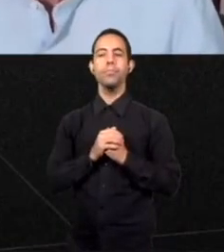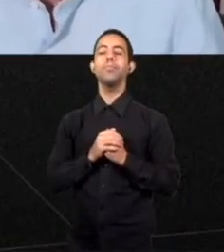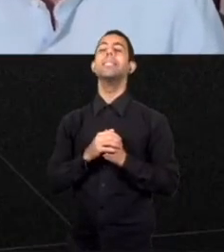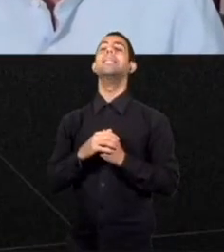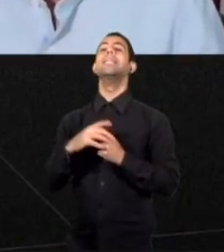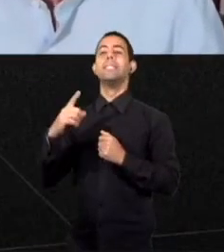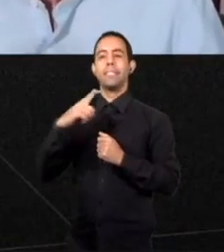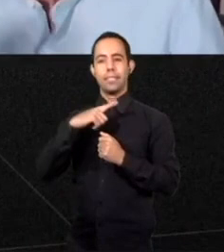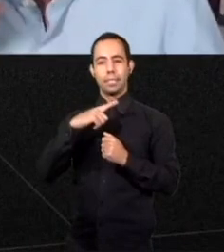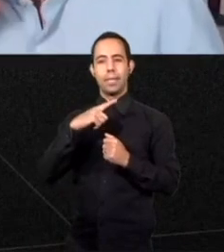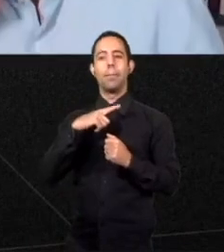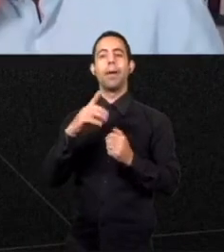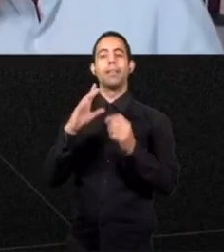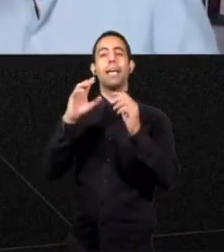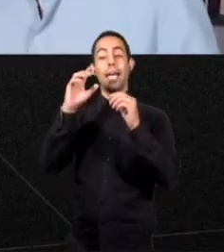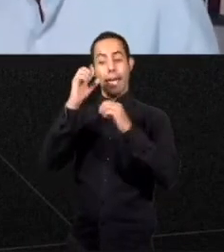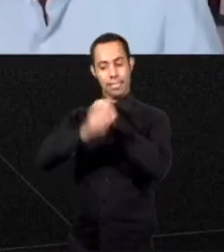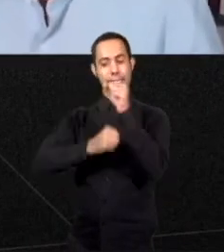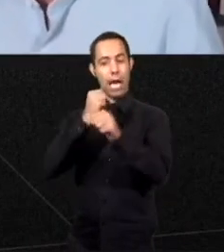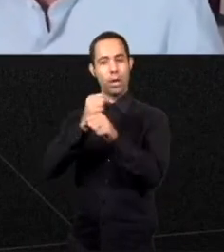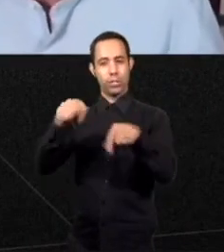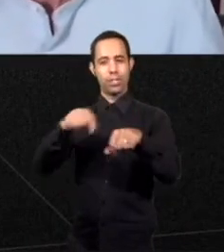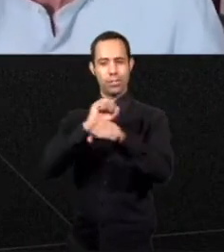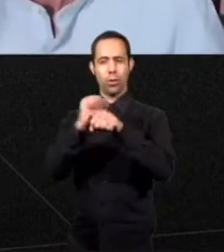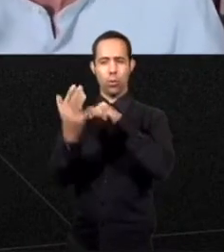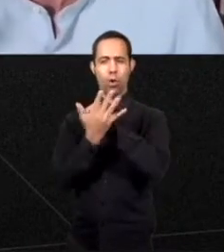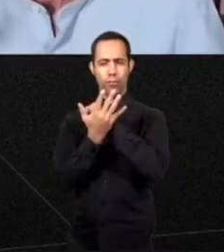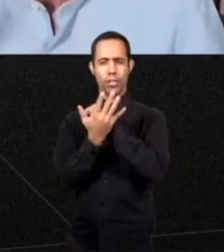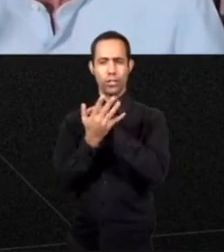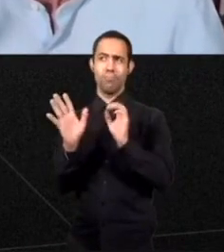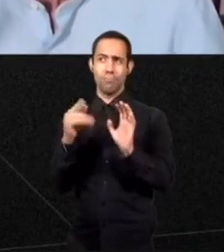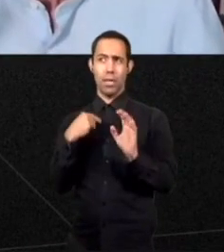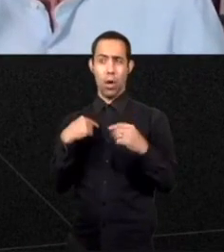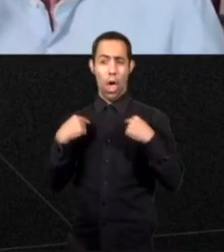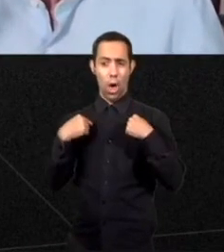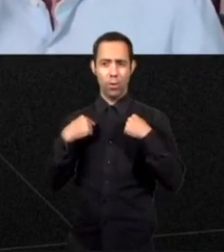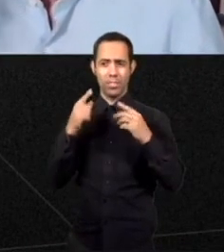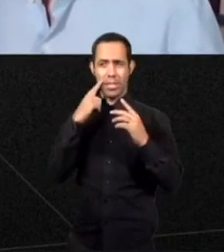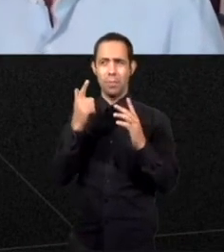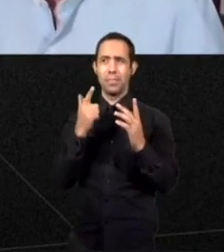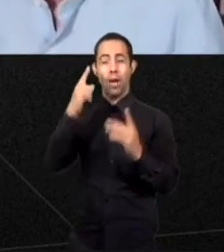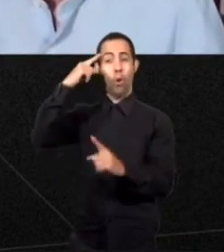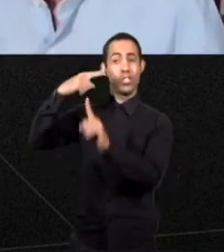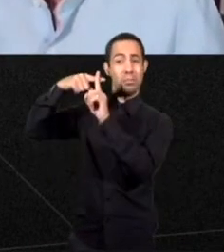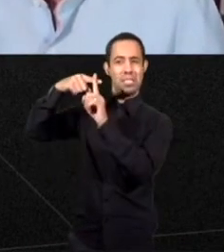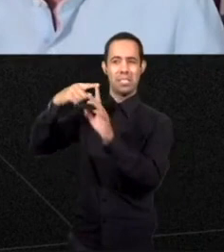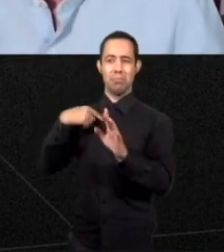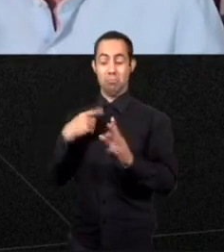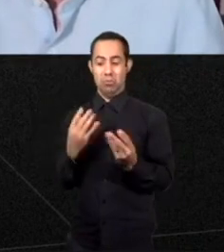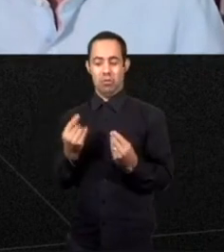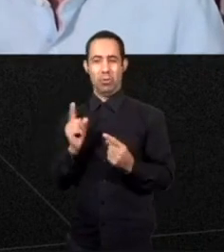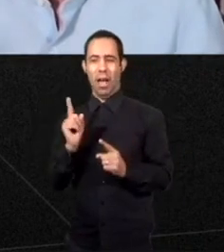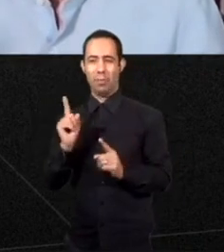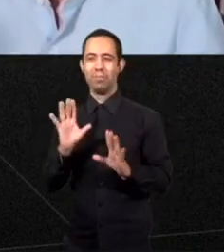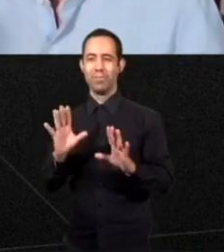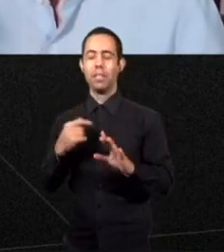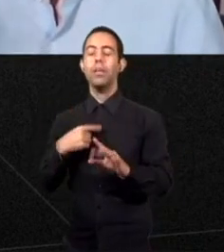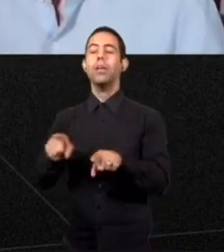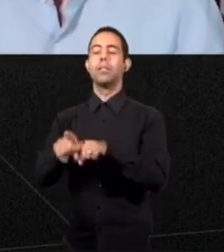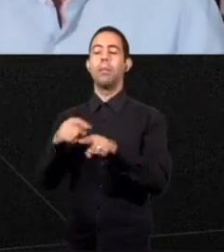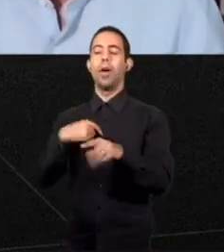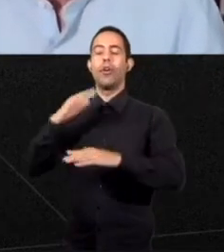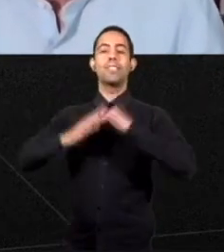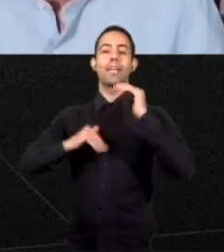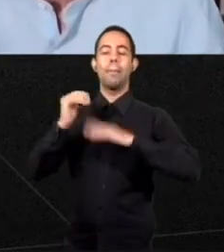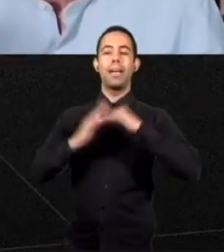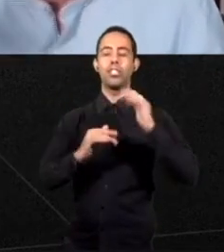This year, the COVID year, has not made me very optimistic about our ability to face